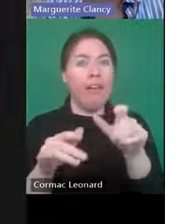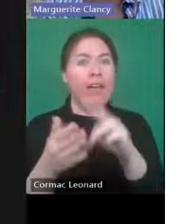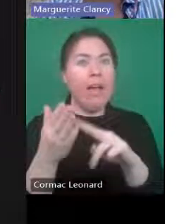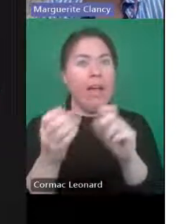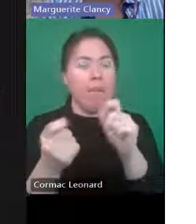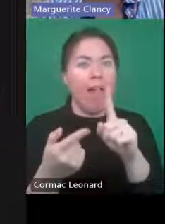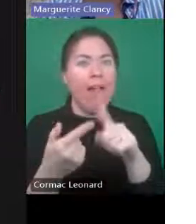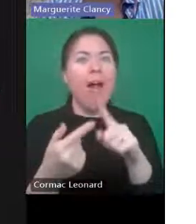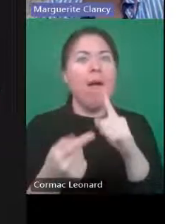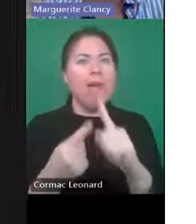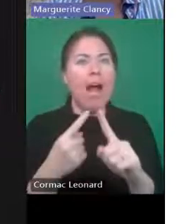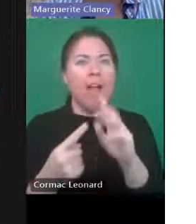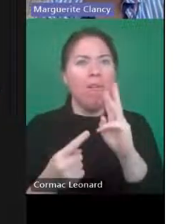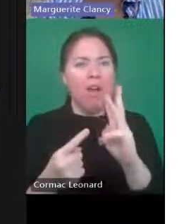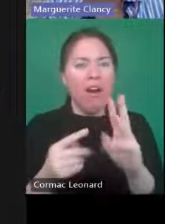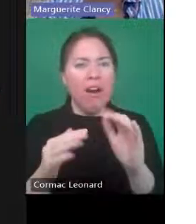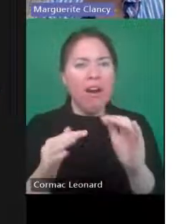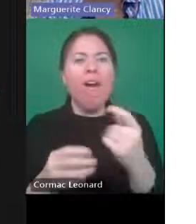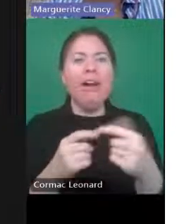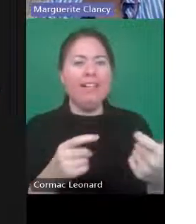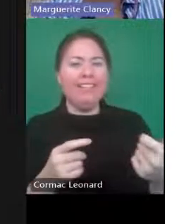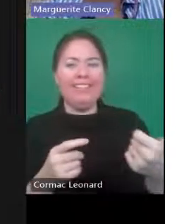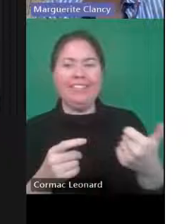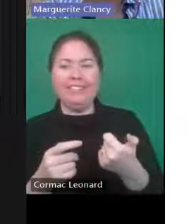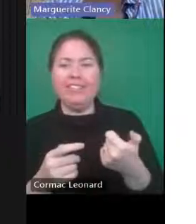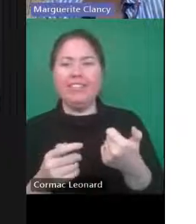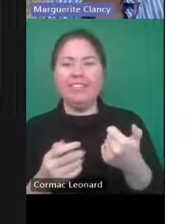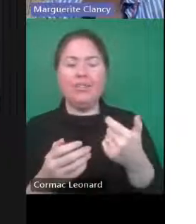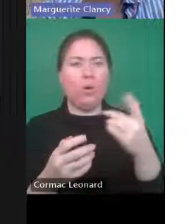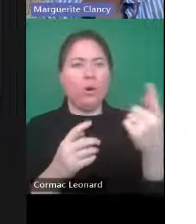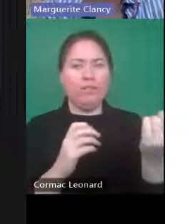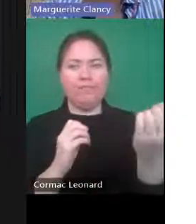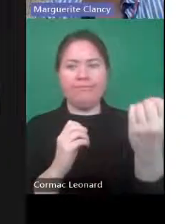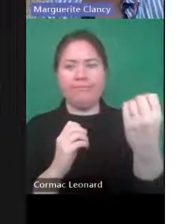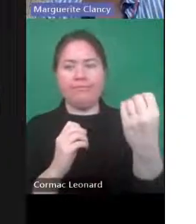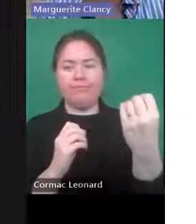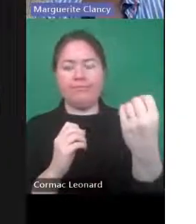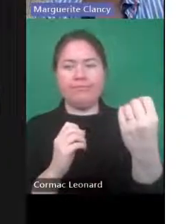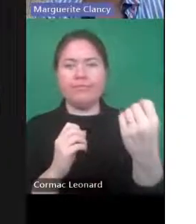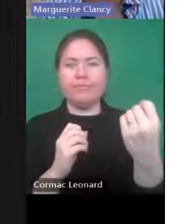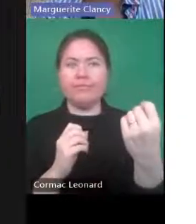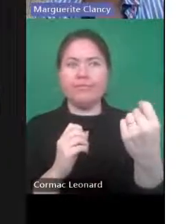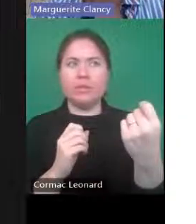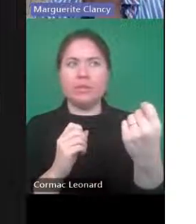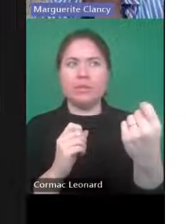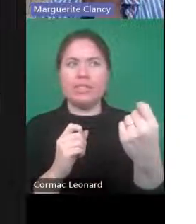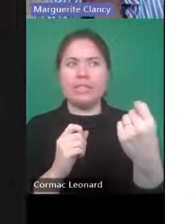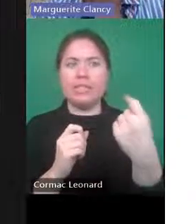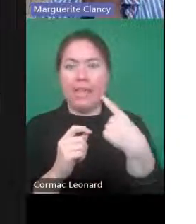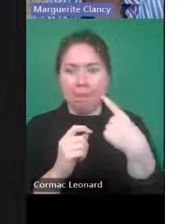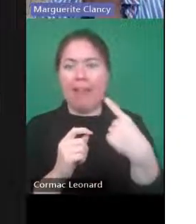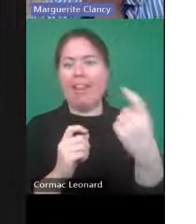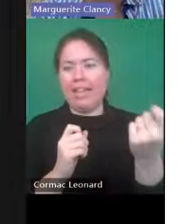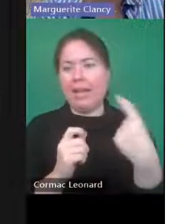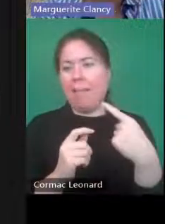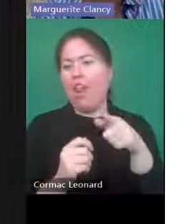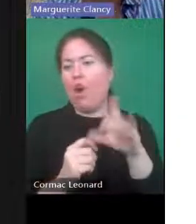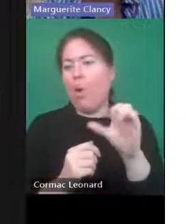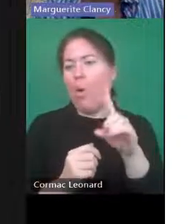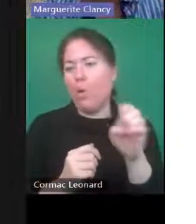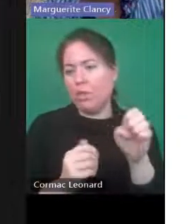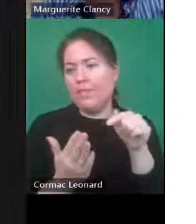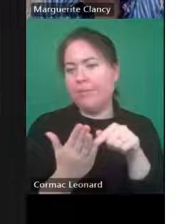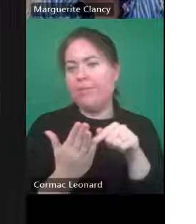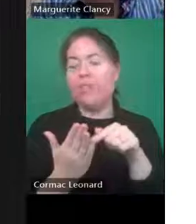actually provided with a unique code. So that code is provided to your the email address that you've